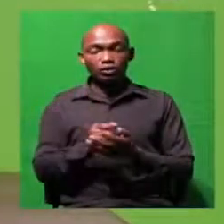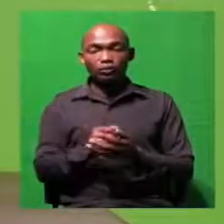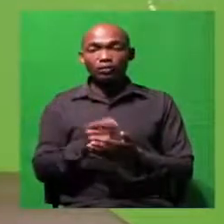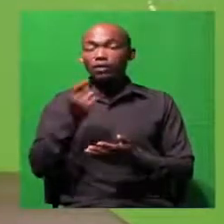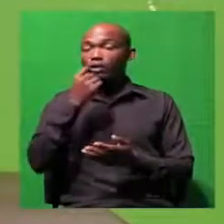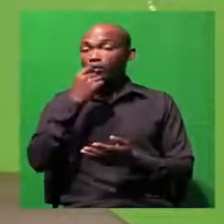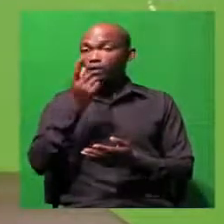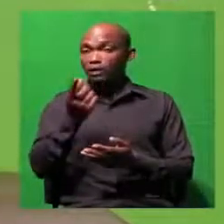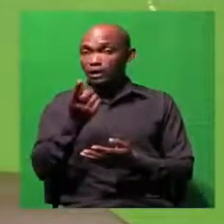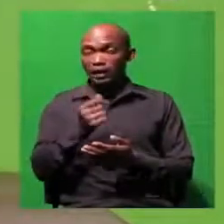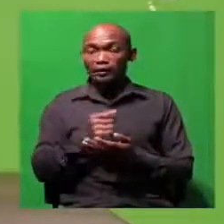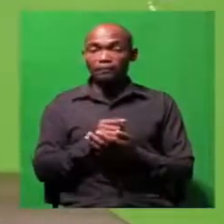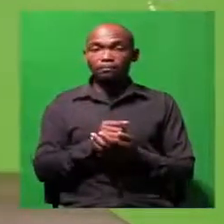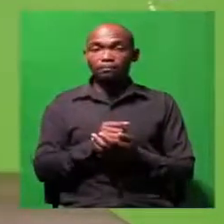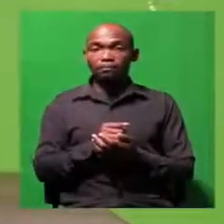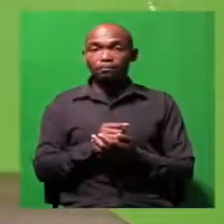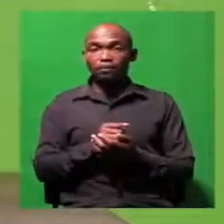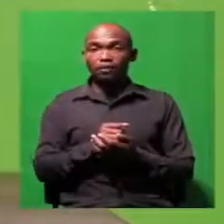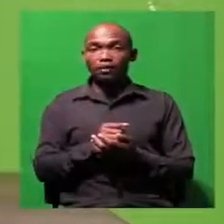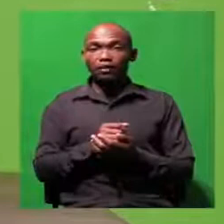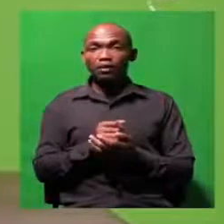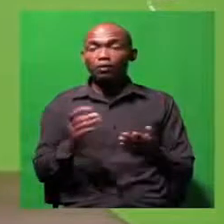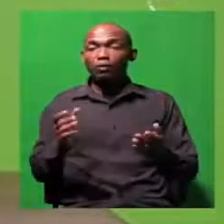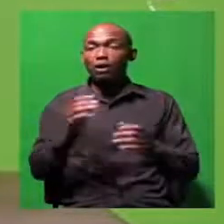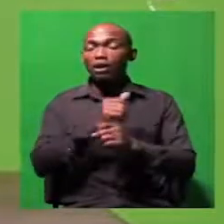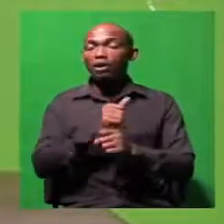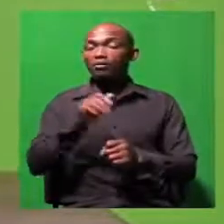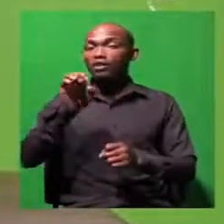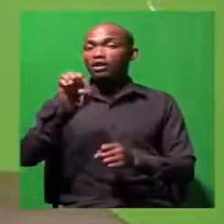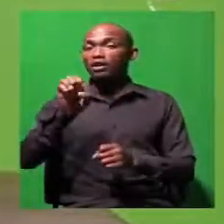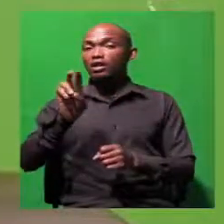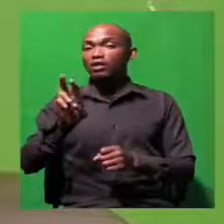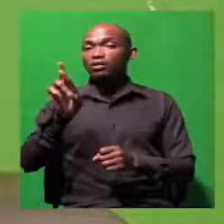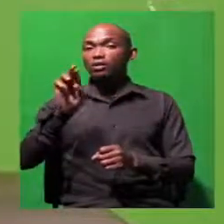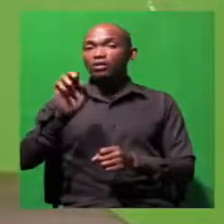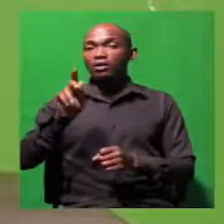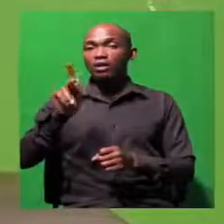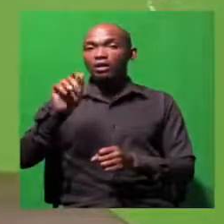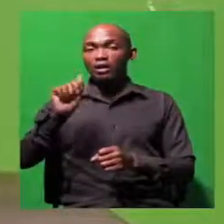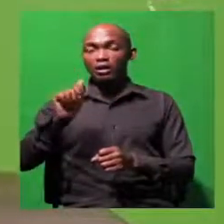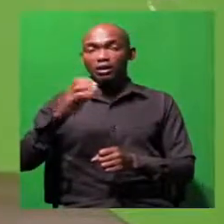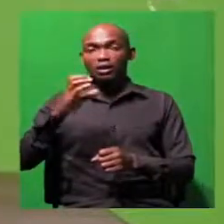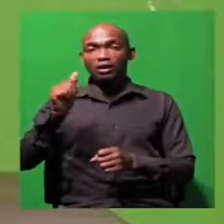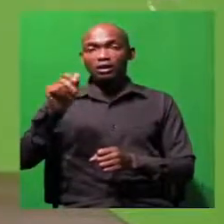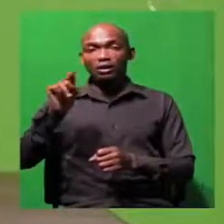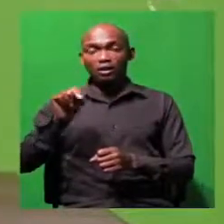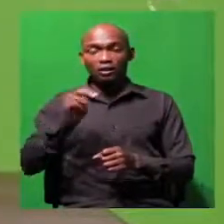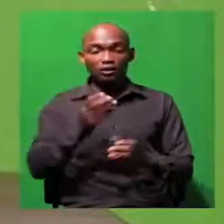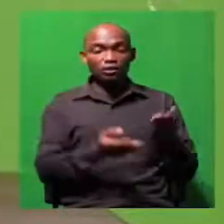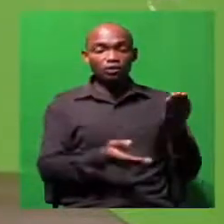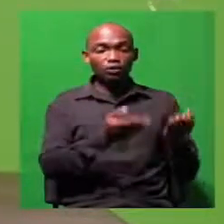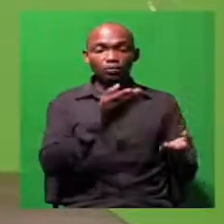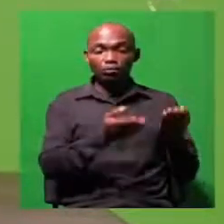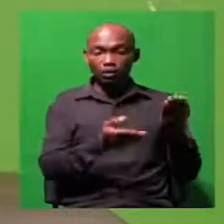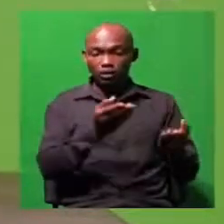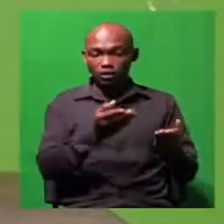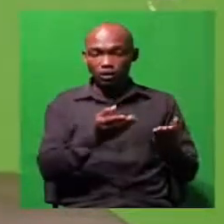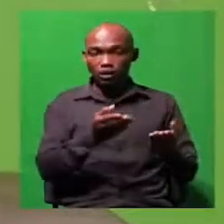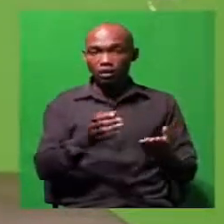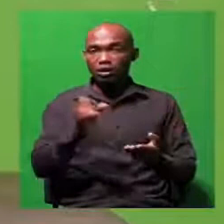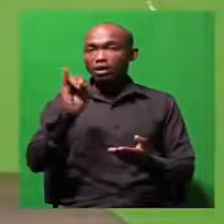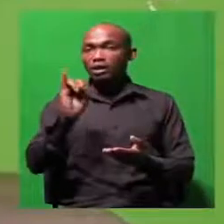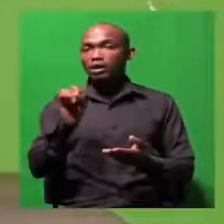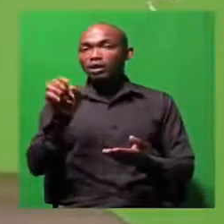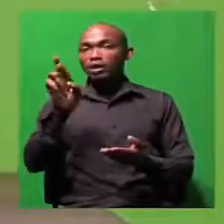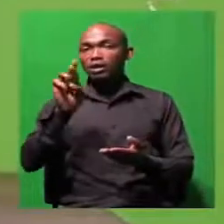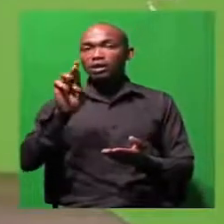Also, we have said that we have Eureka can that can be used to measure the volume